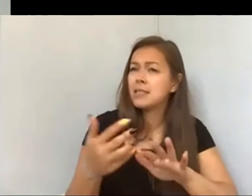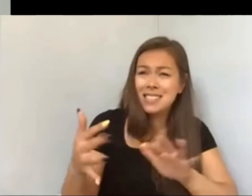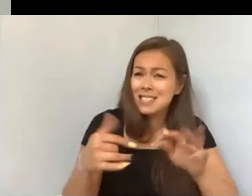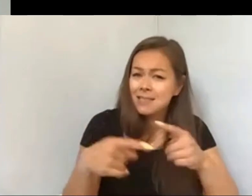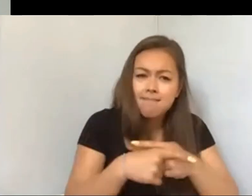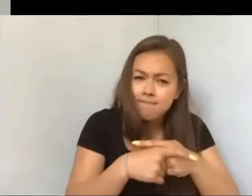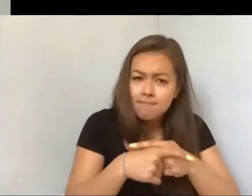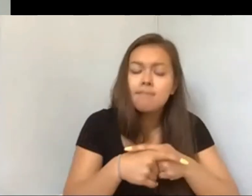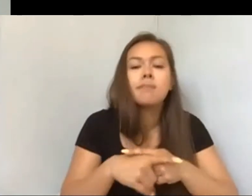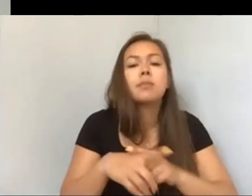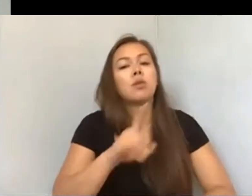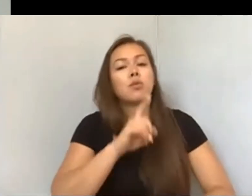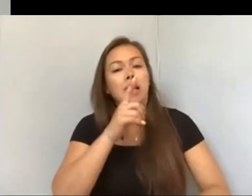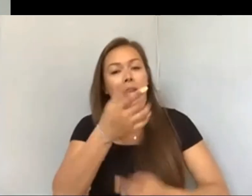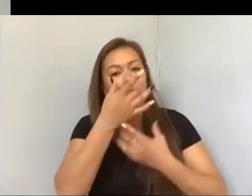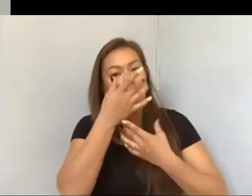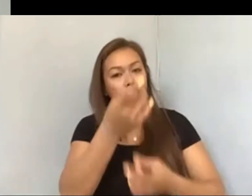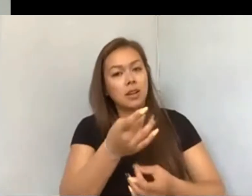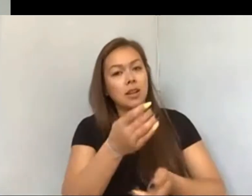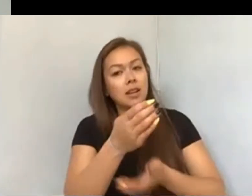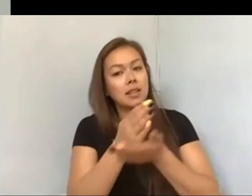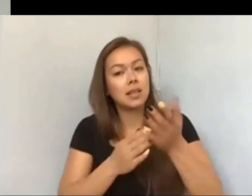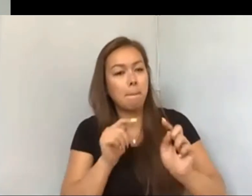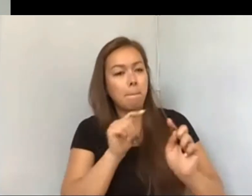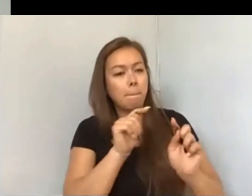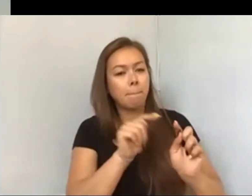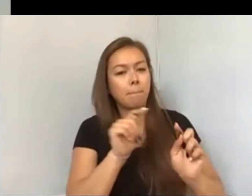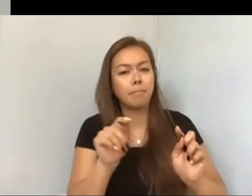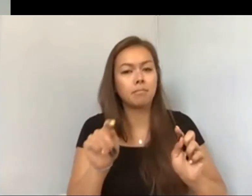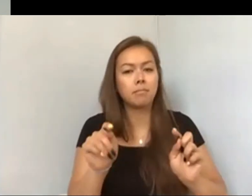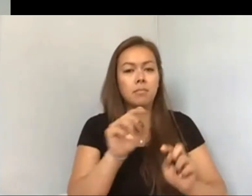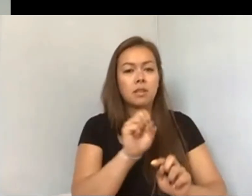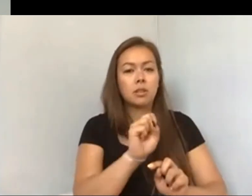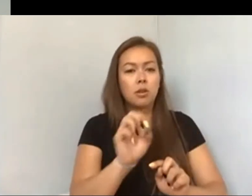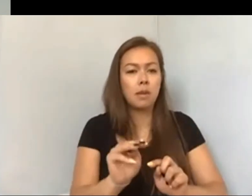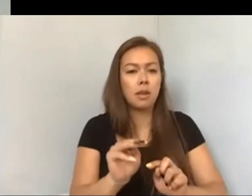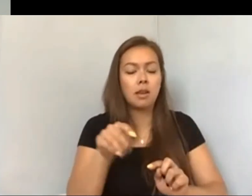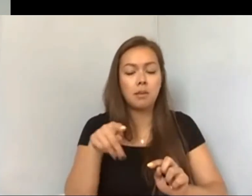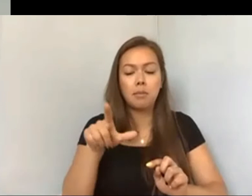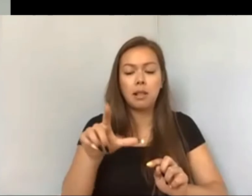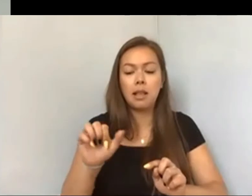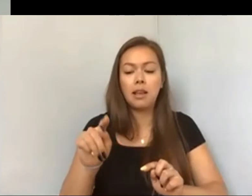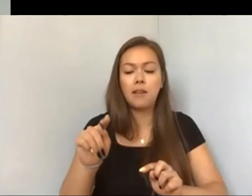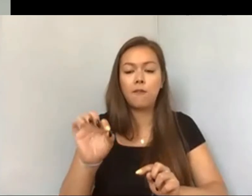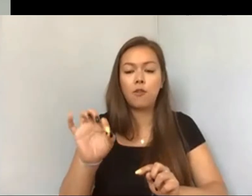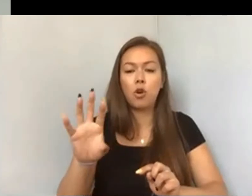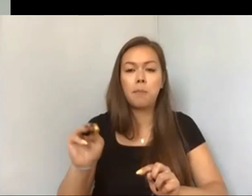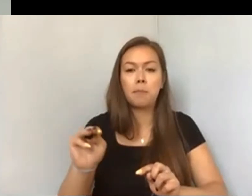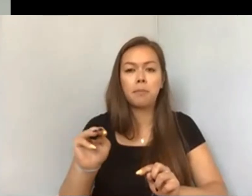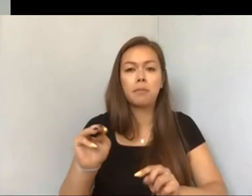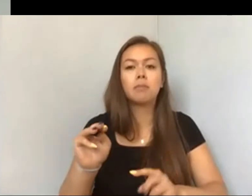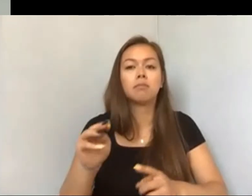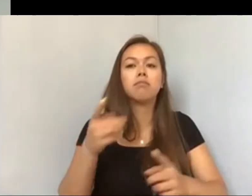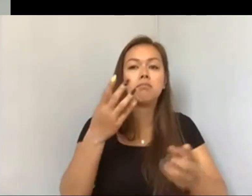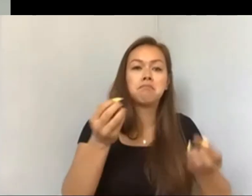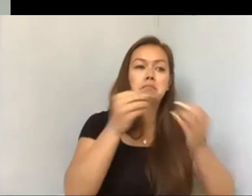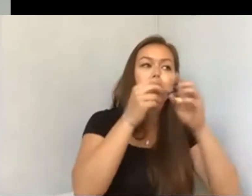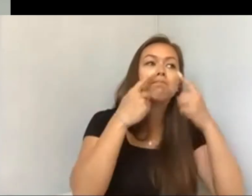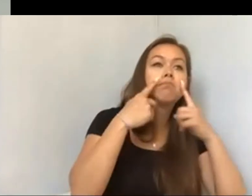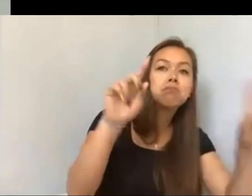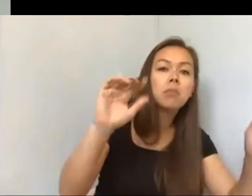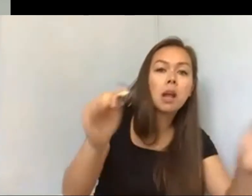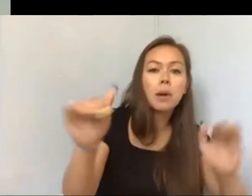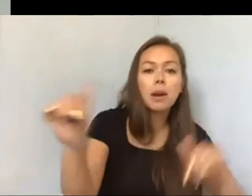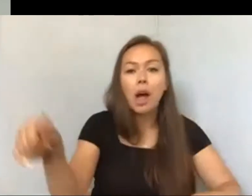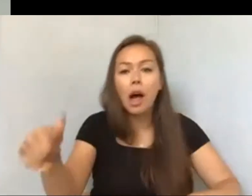work better, and you're going to reach audiences better in that way. So I think how you cultivate the audiences through these